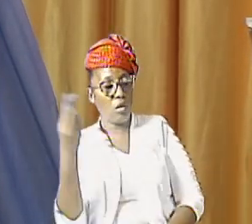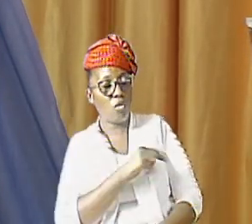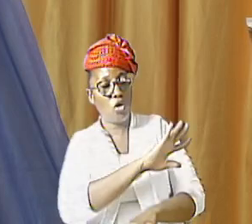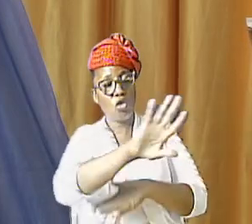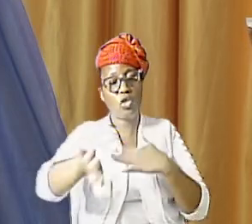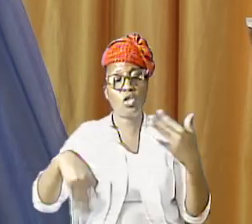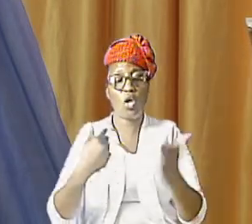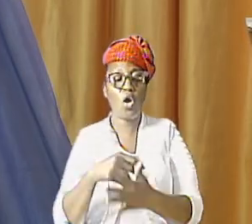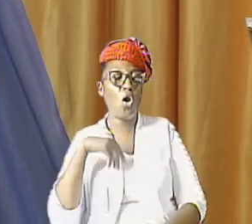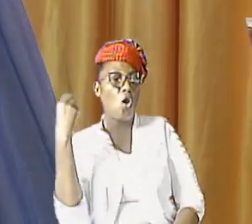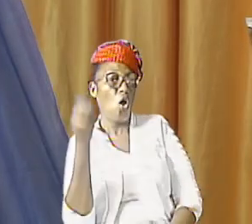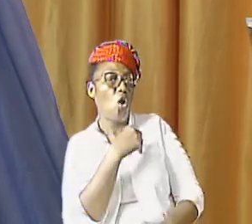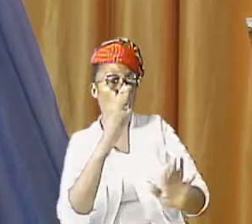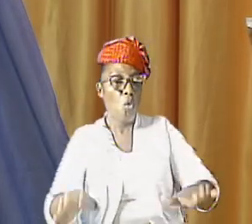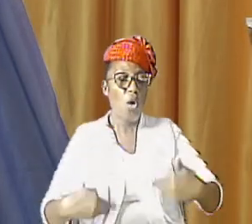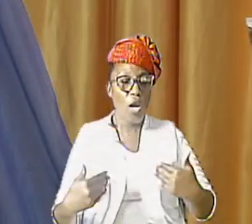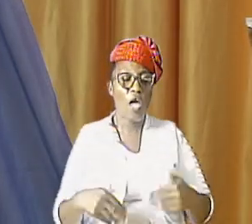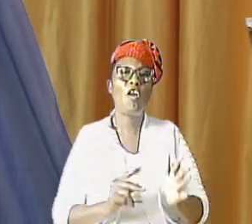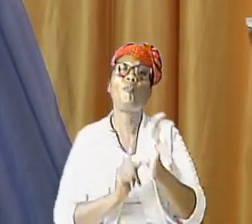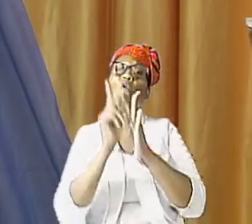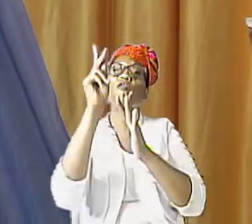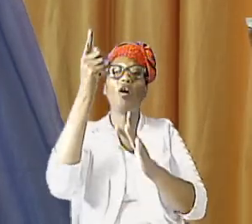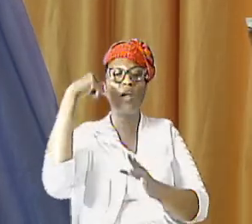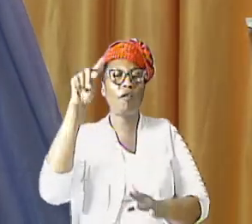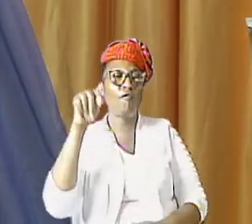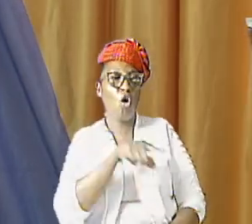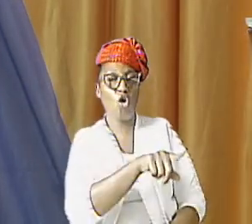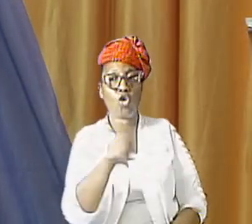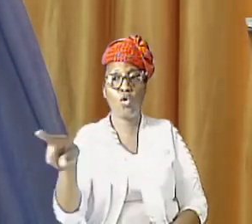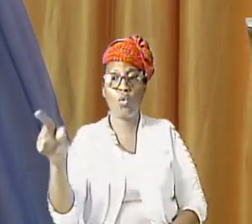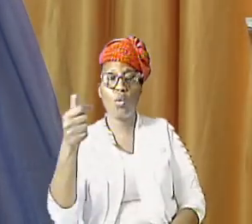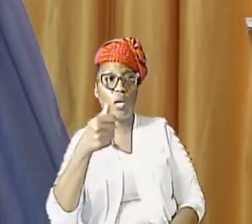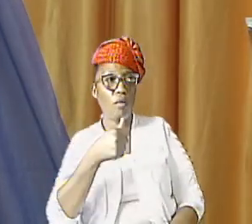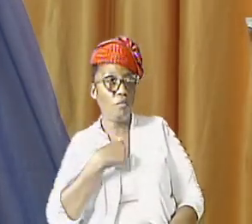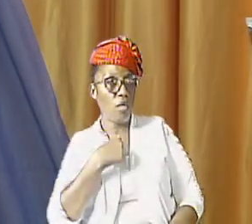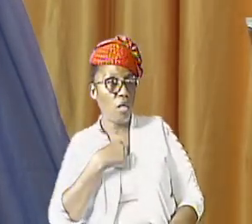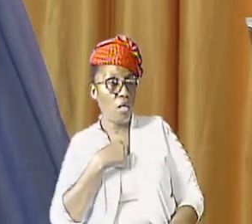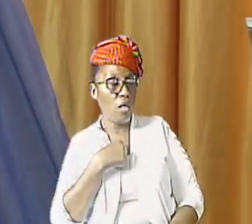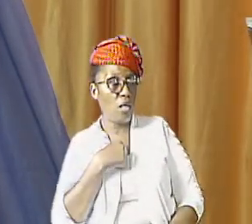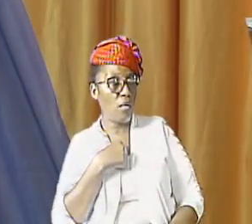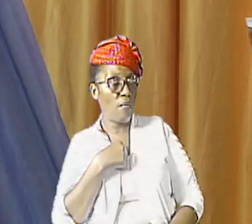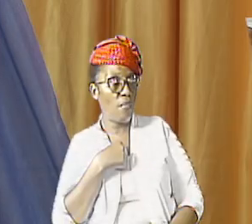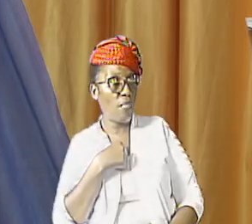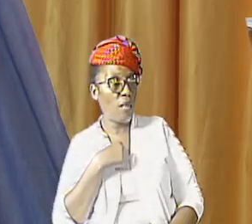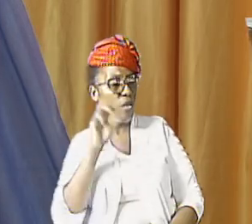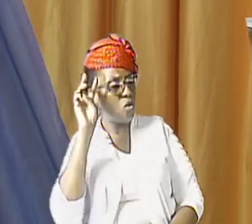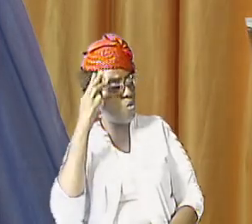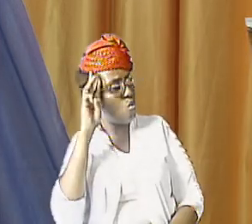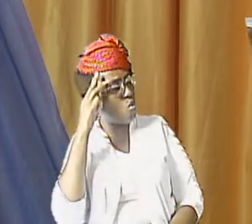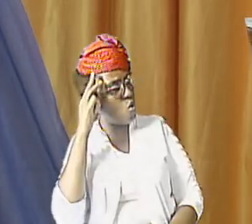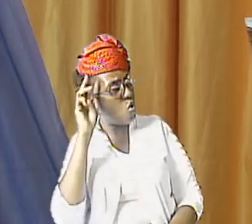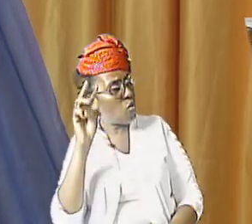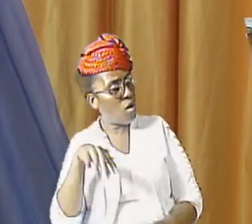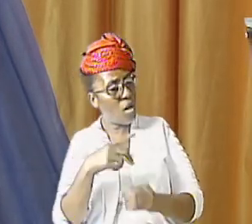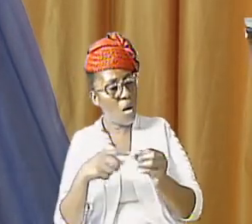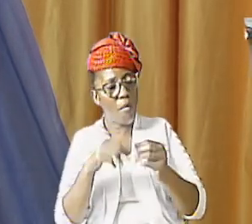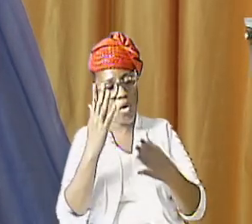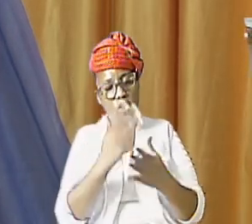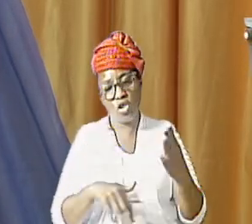all our lives. He has provided for us. I don't know if you recognize, but even when we worry about